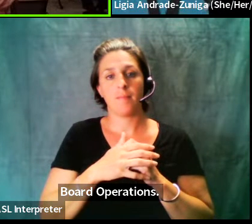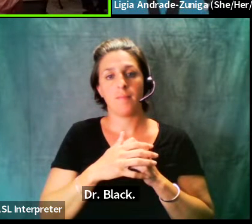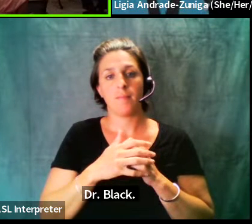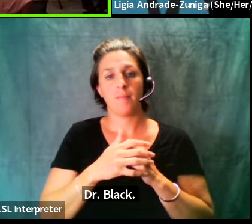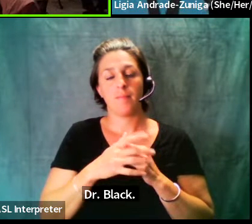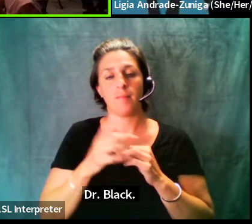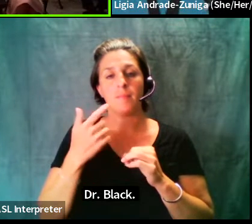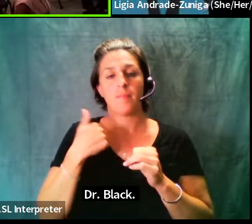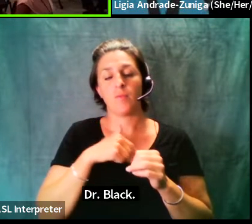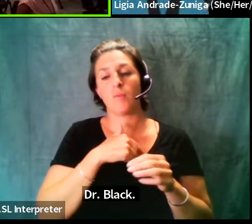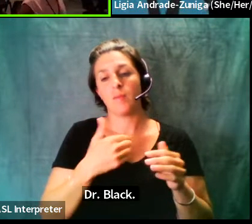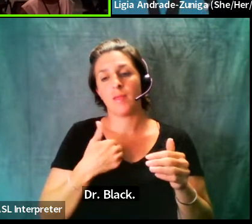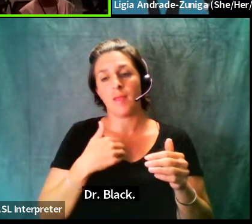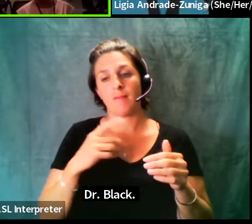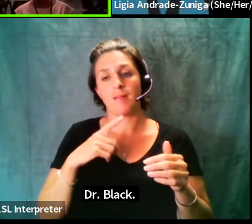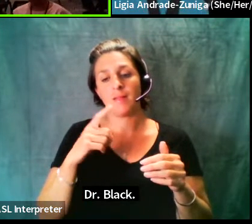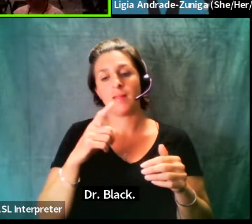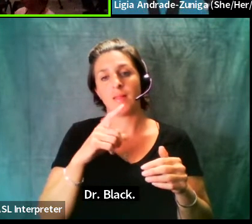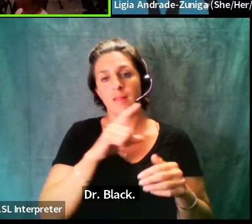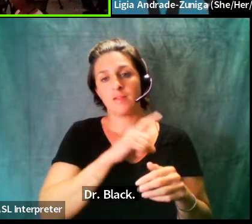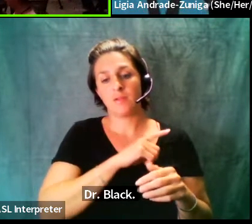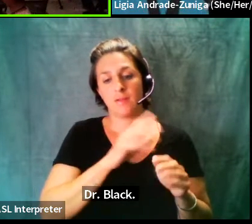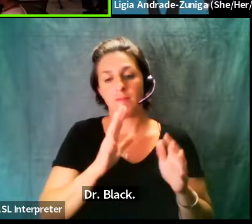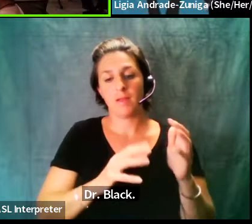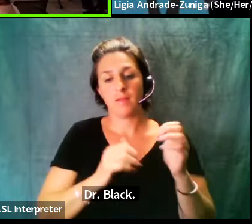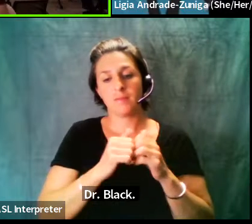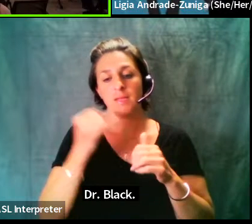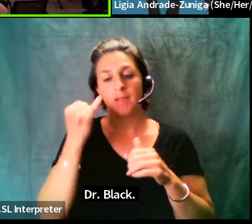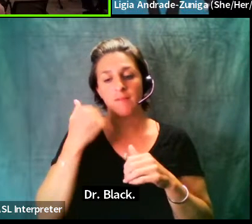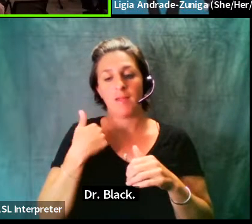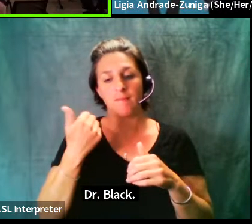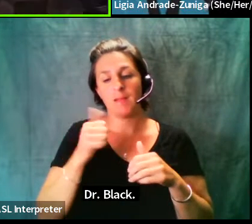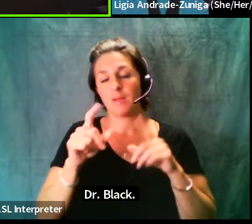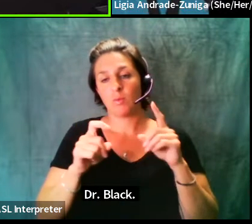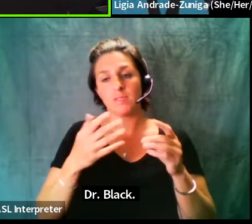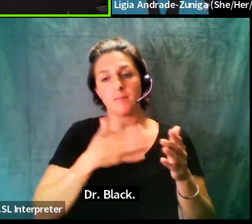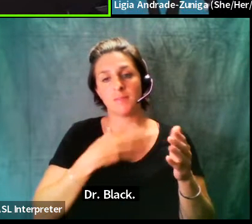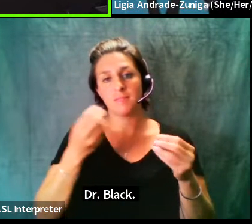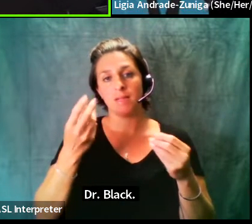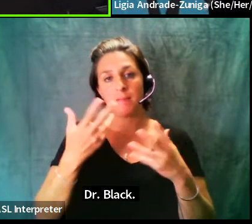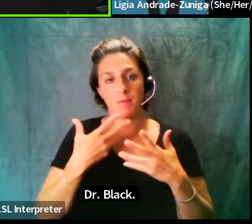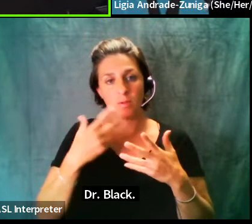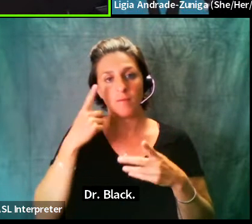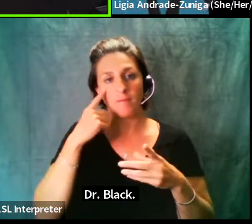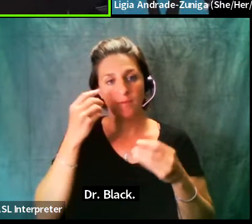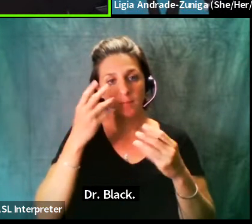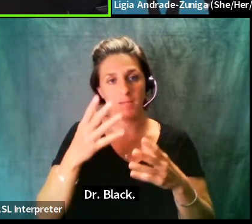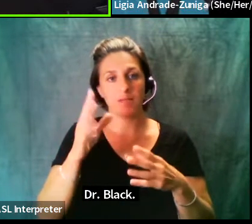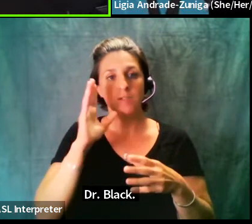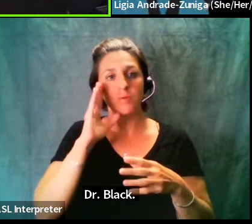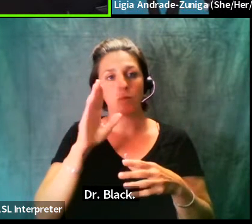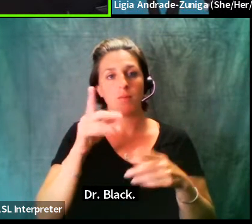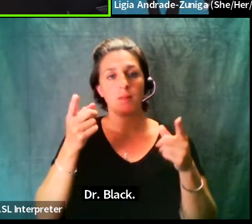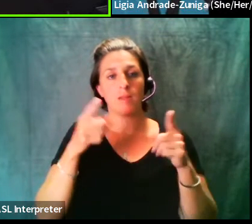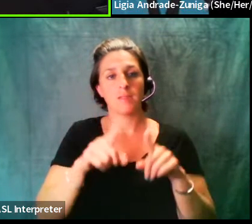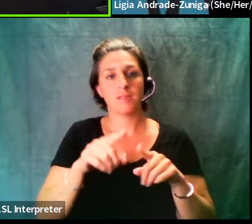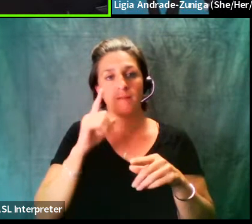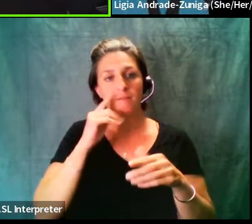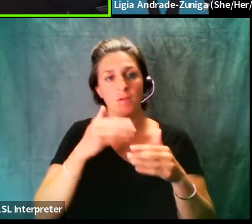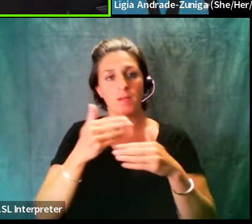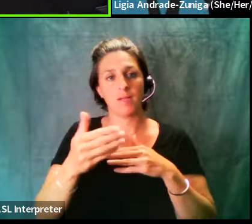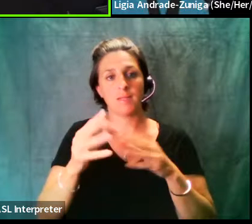We have legislative updates. If you have any questions, please let me know. For information, it'll be on the consent next meeting.